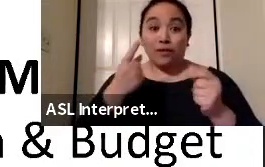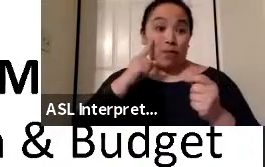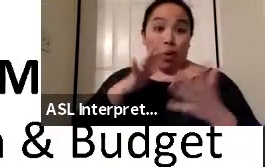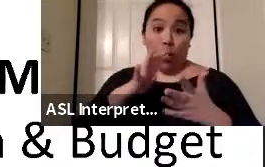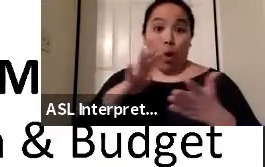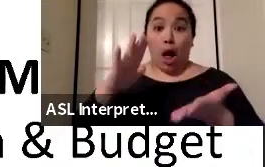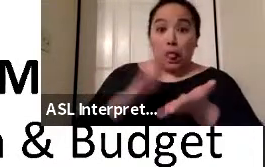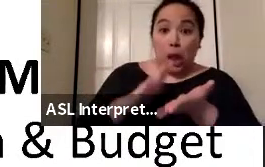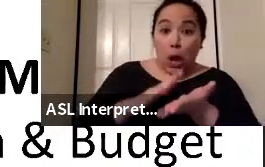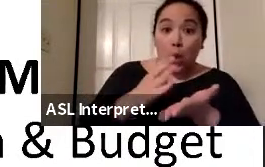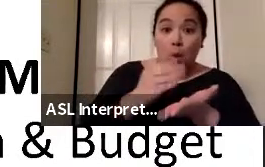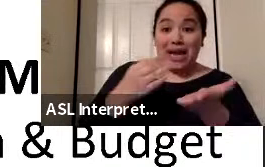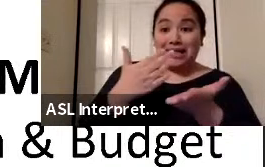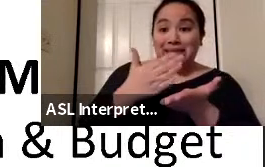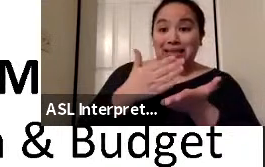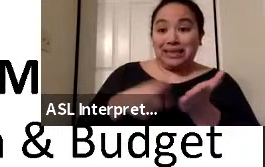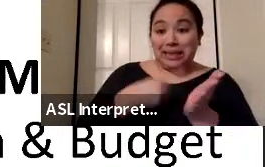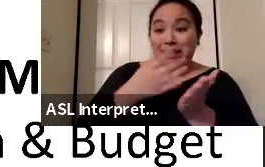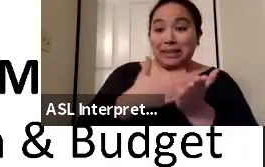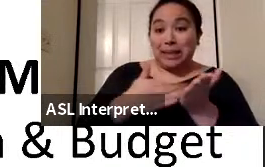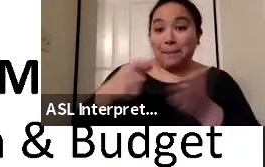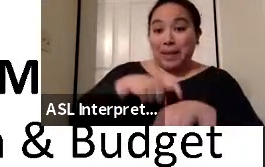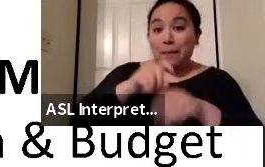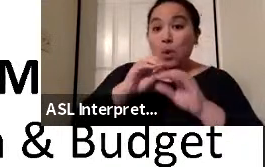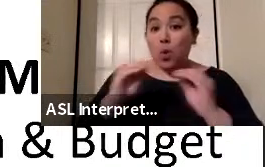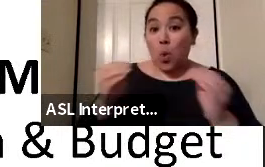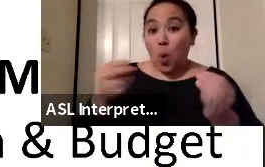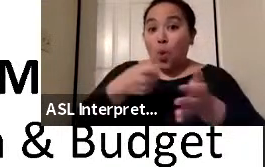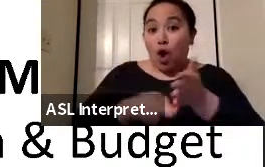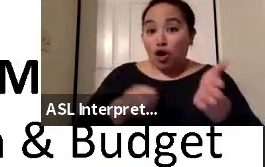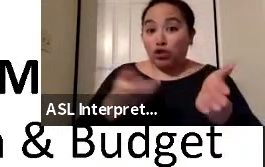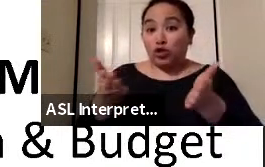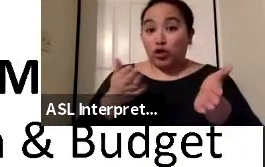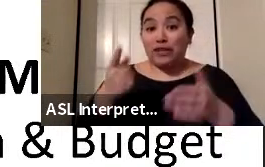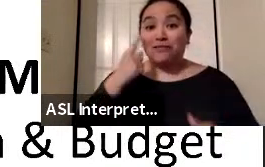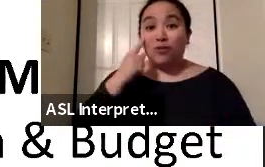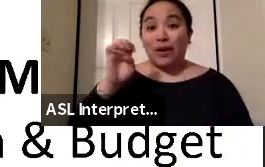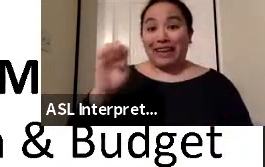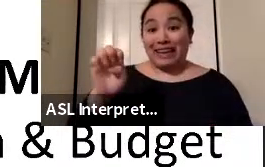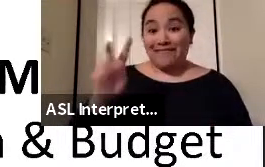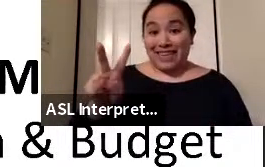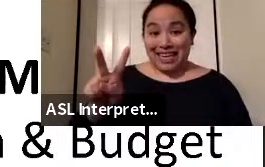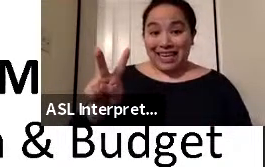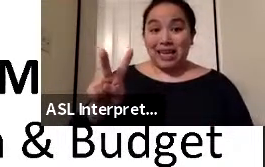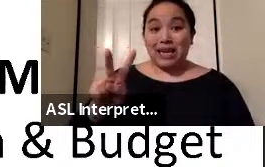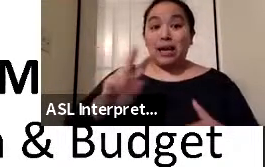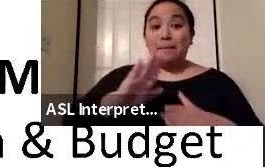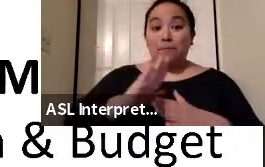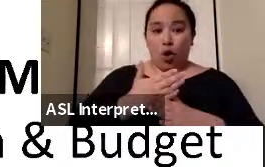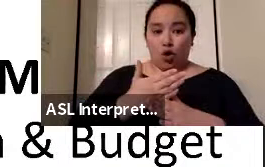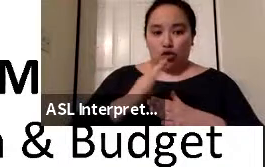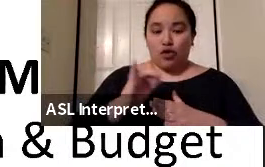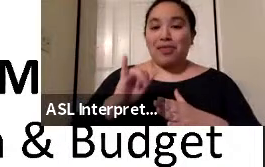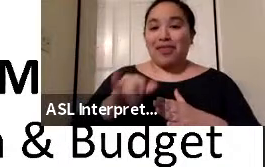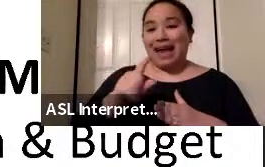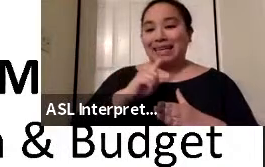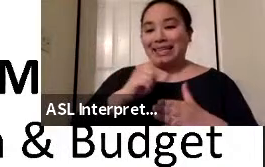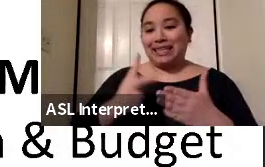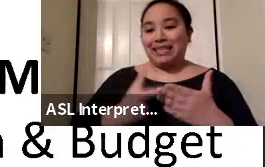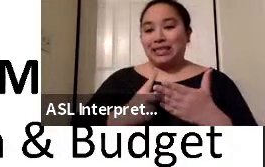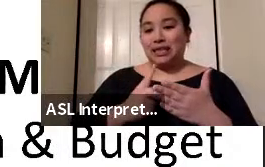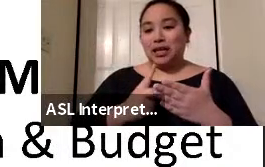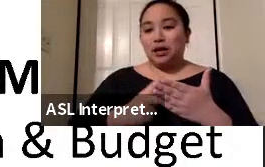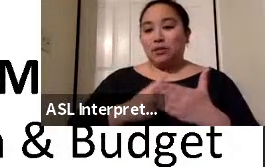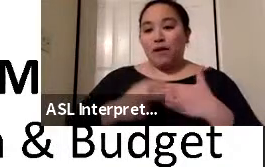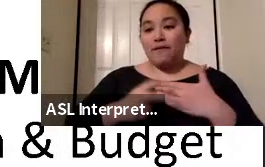in some cases no cost services for EV car sharing, which is a program for us to check out